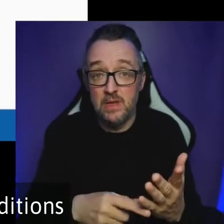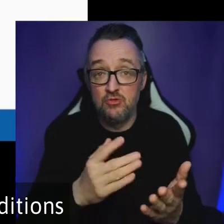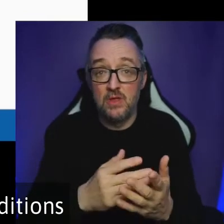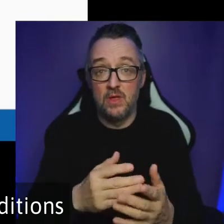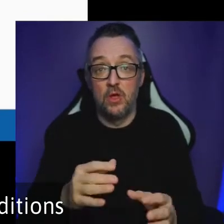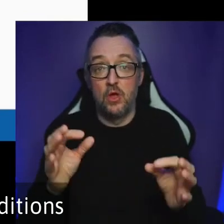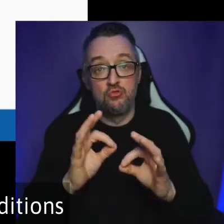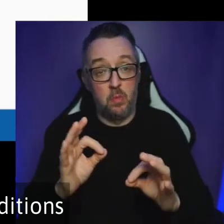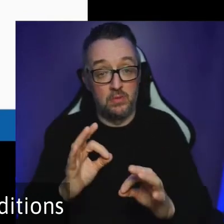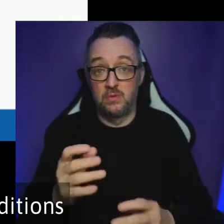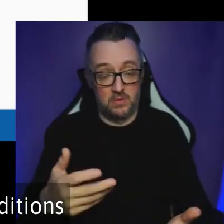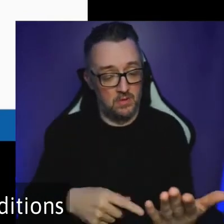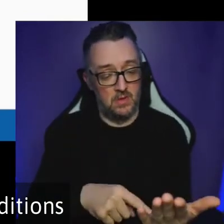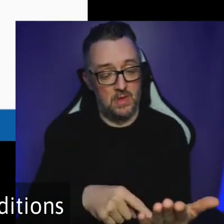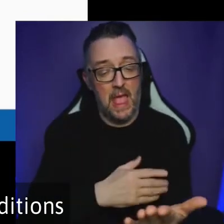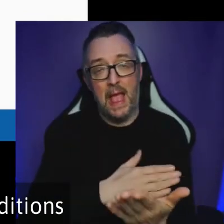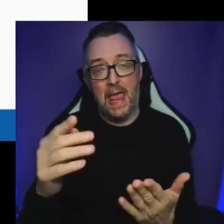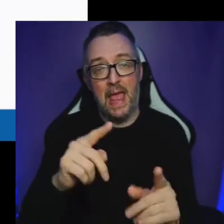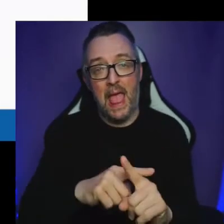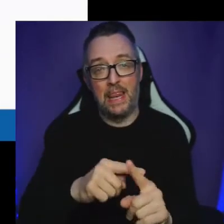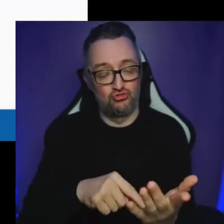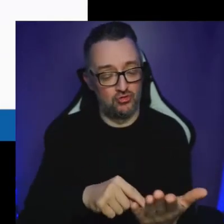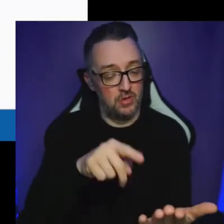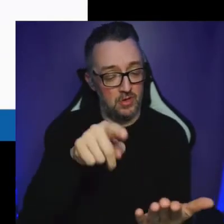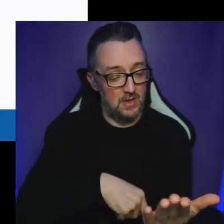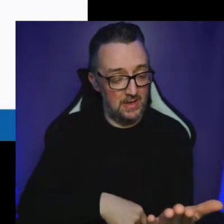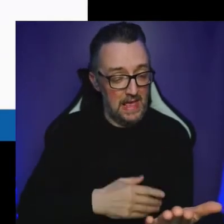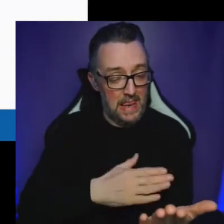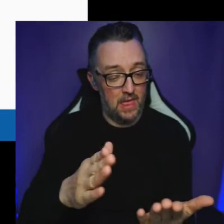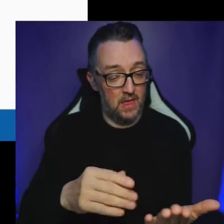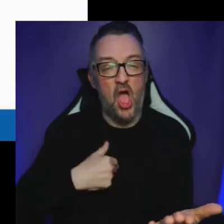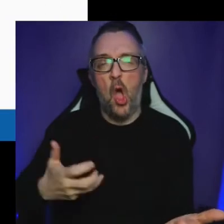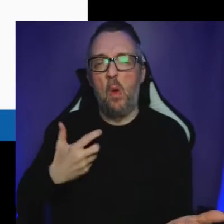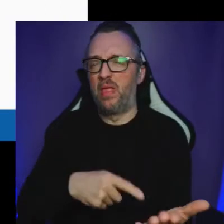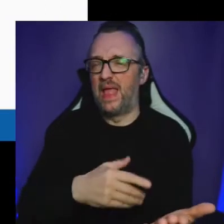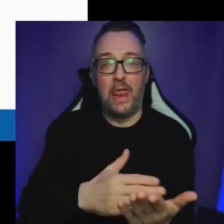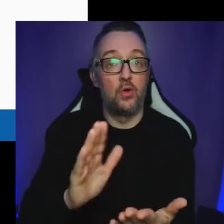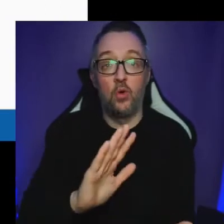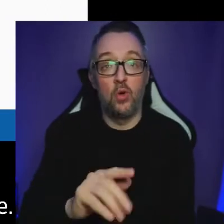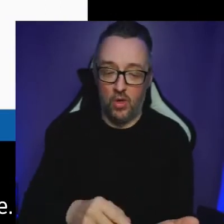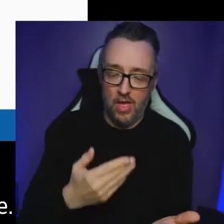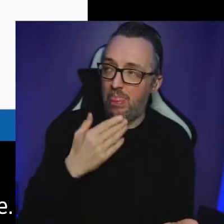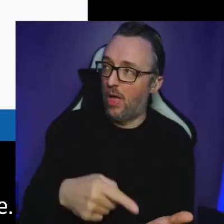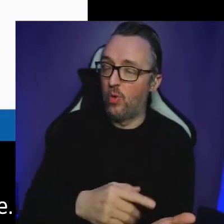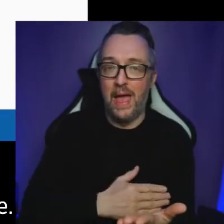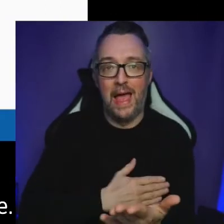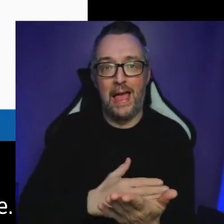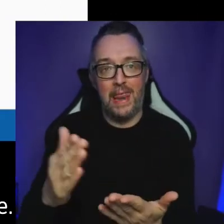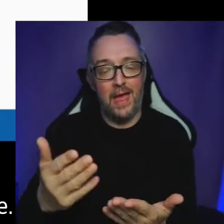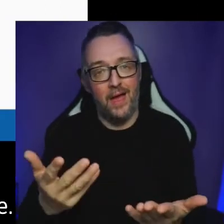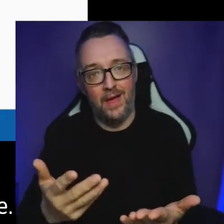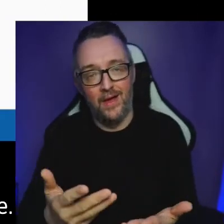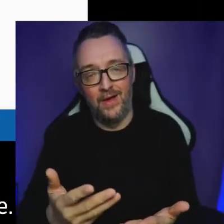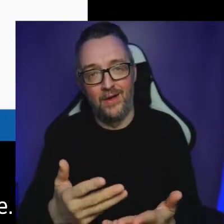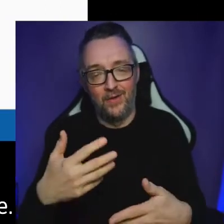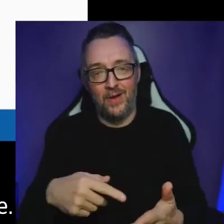Nobody's going to complain if the terms and conditions that you're reading are straightforward and simple. They're going to thank you for it. Well, maybe not thank you, don't get